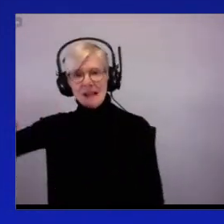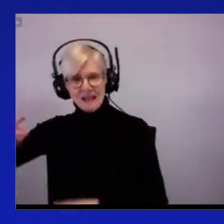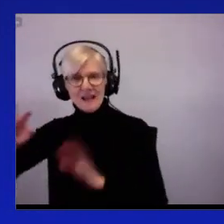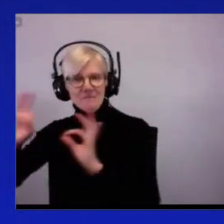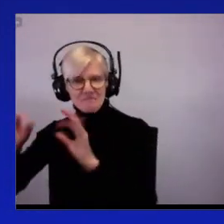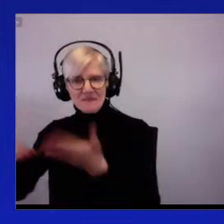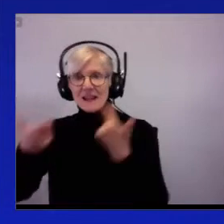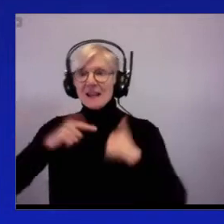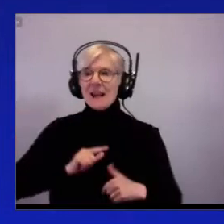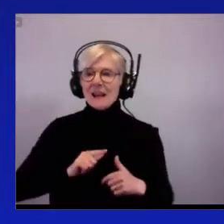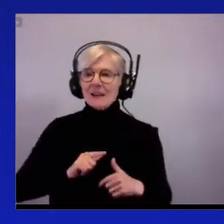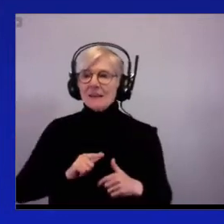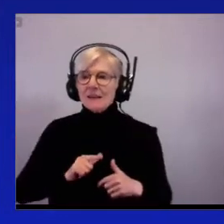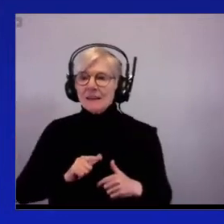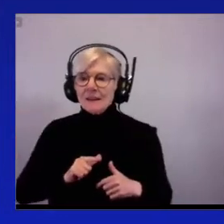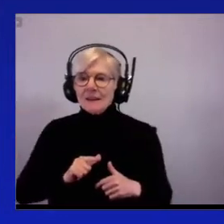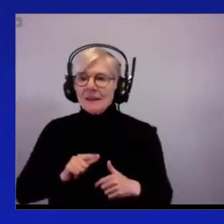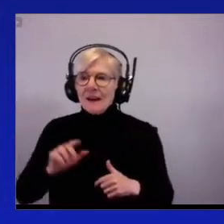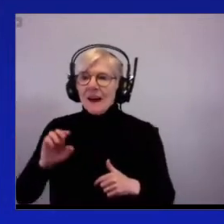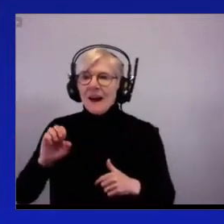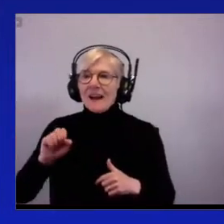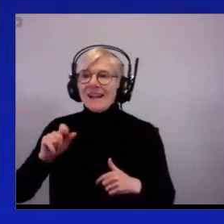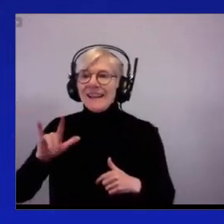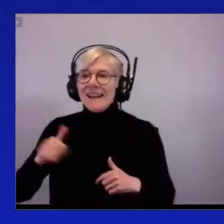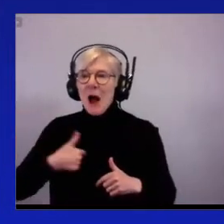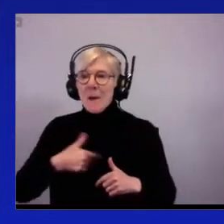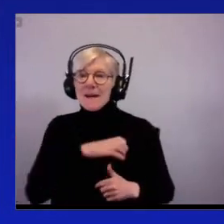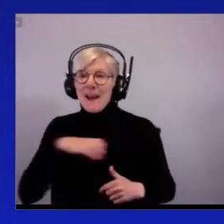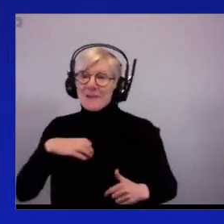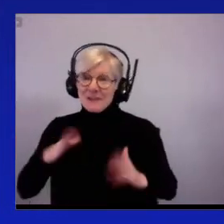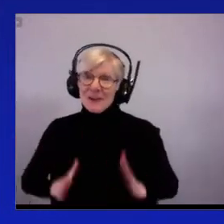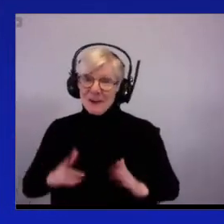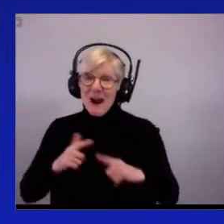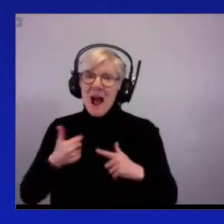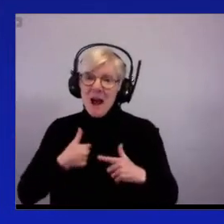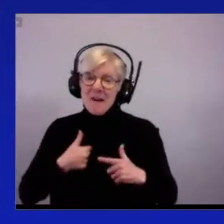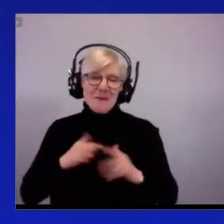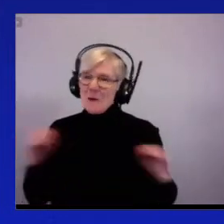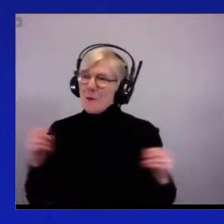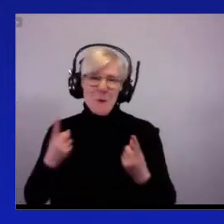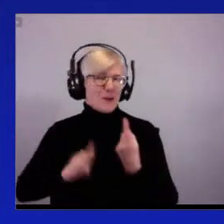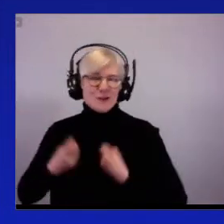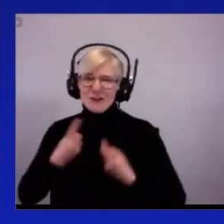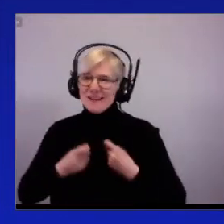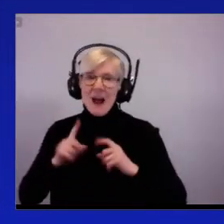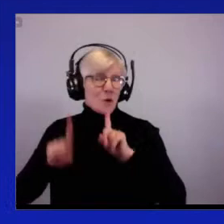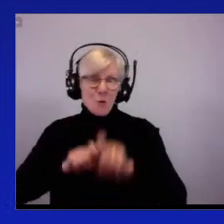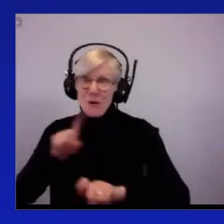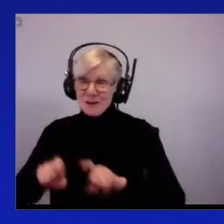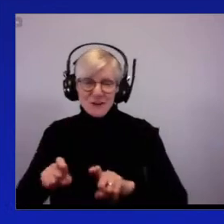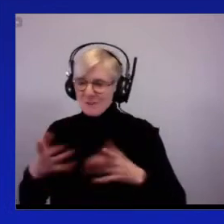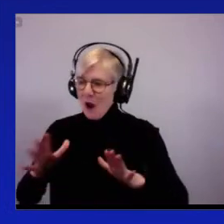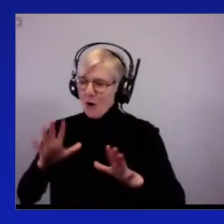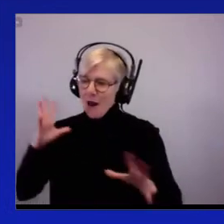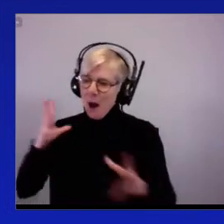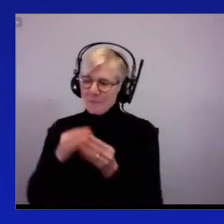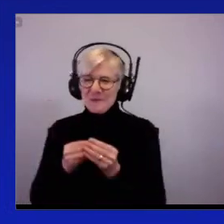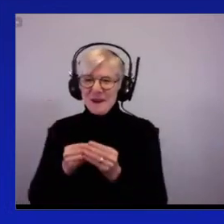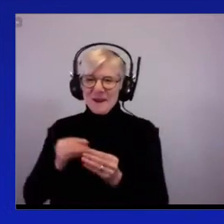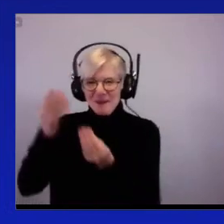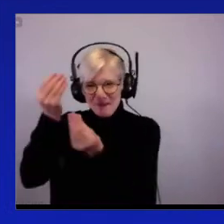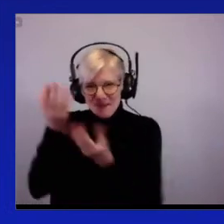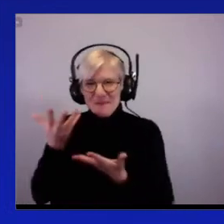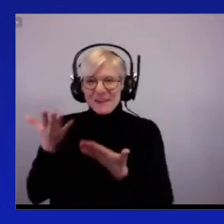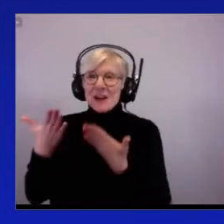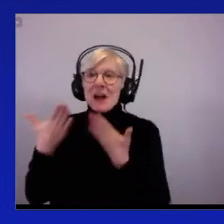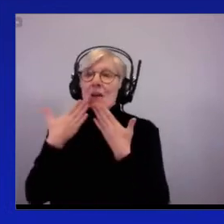I'm next. I don't particularly have any questions. I get pretty well briefed up on a regular basis. So thanks again to